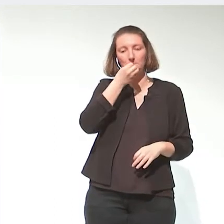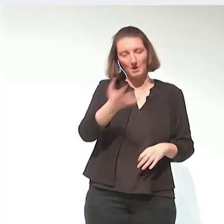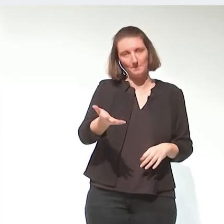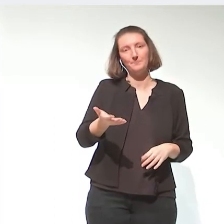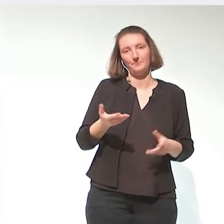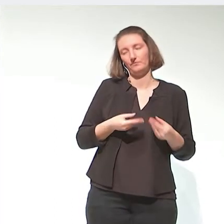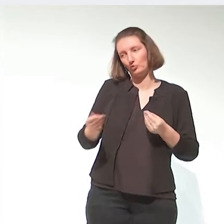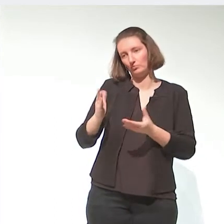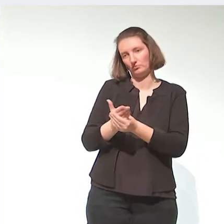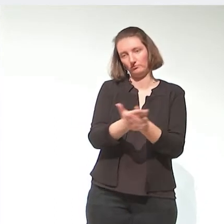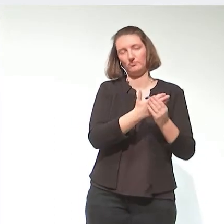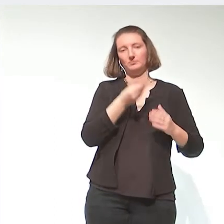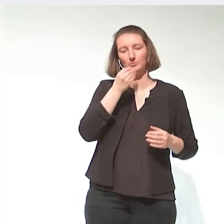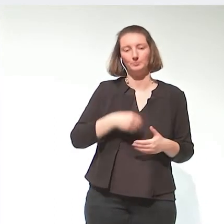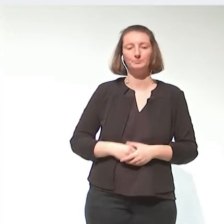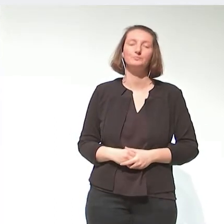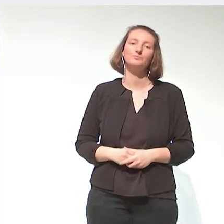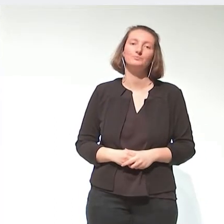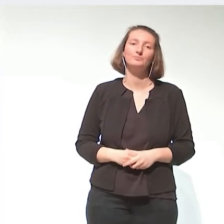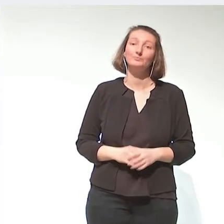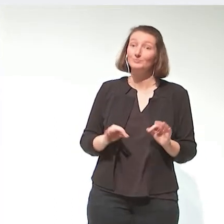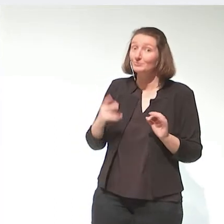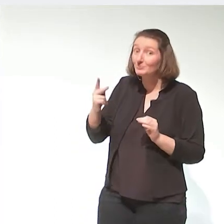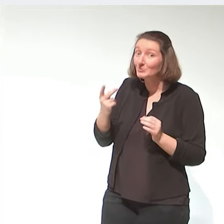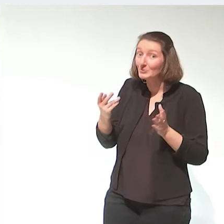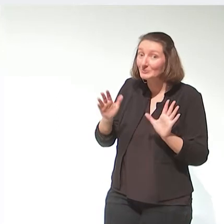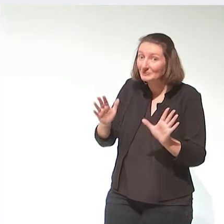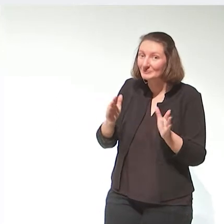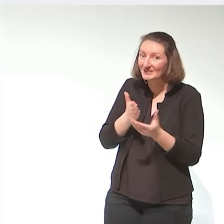qui fonctionnent. Est-ce que... You're talking about barriers. So before